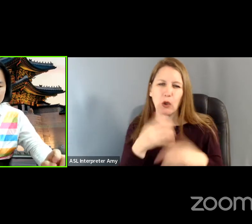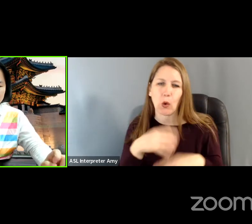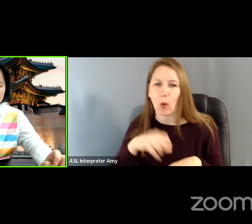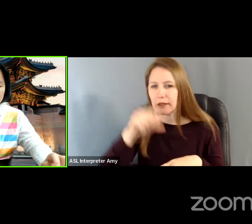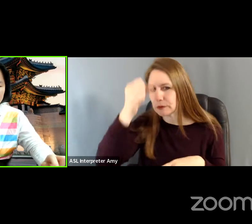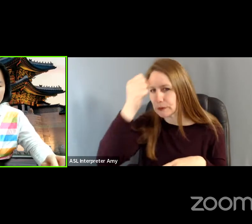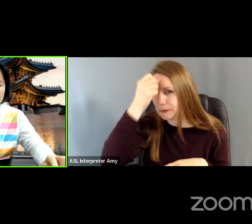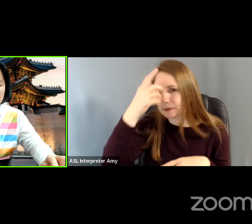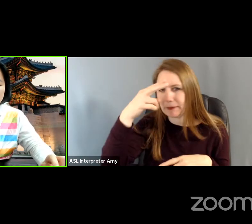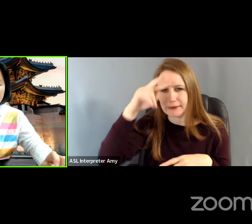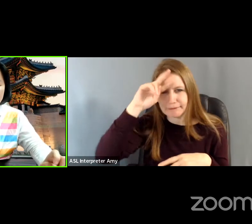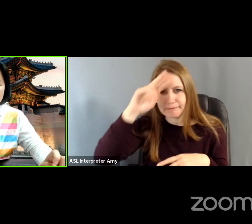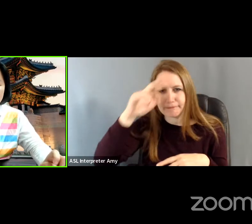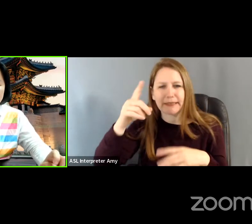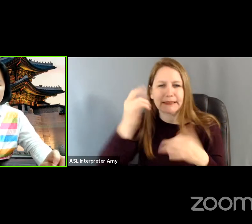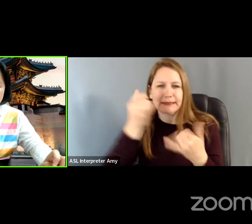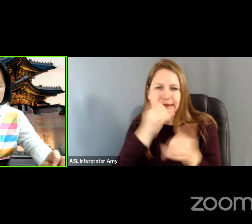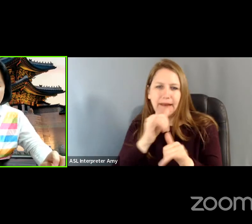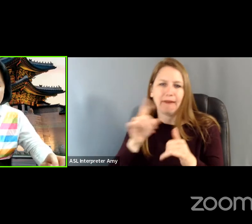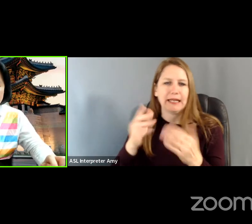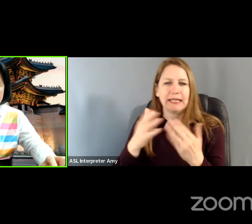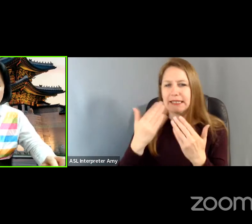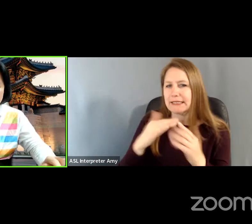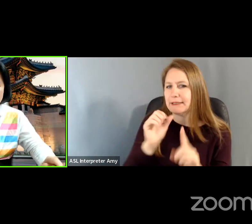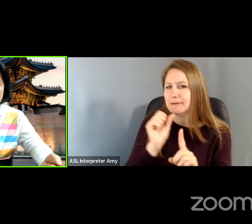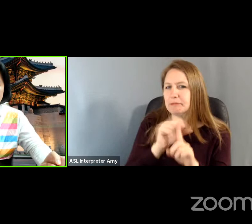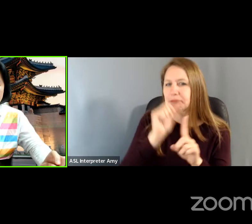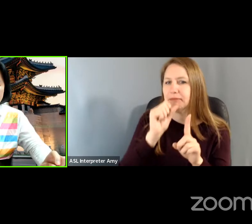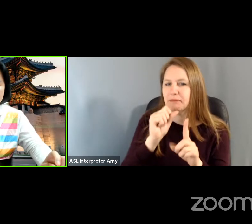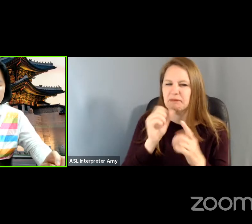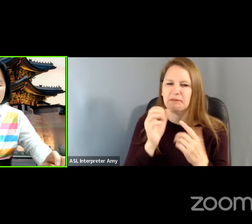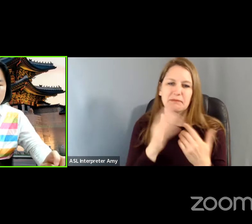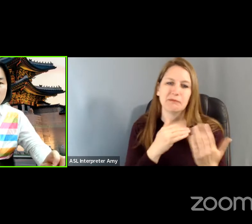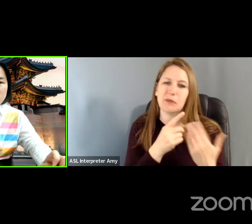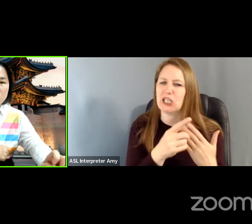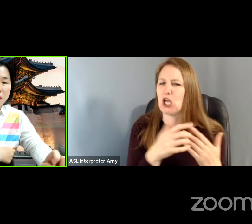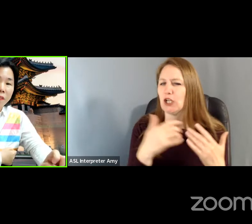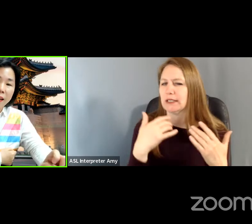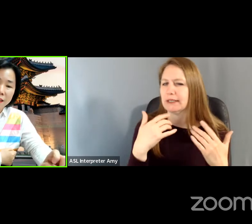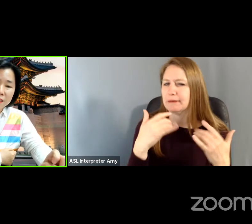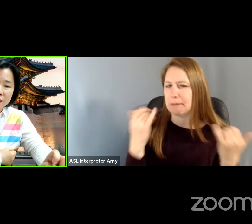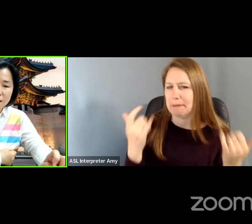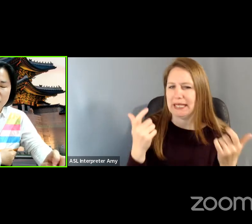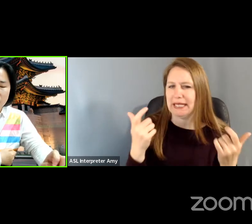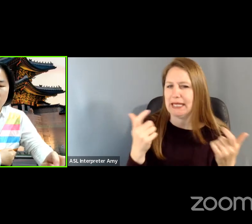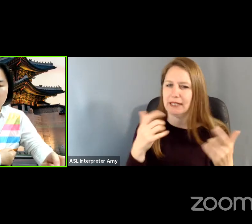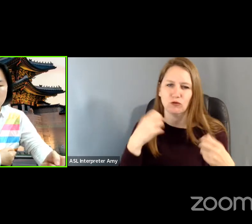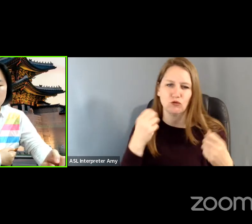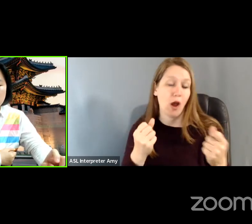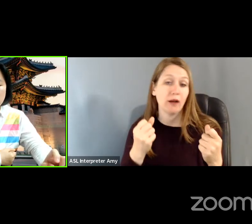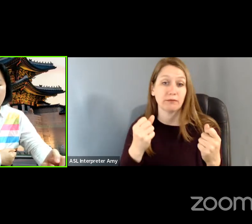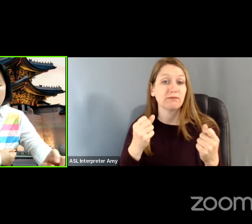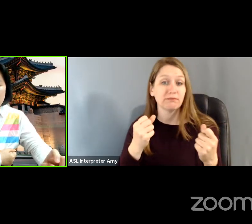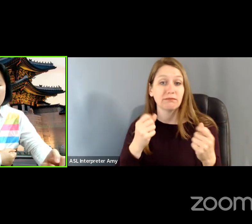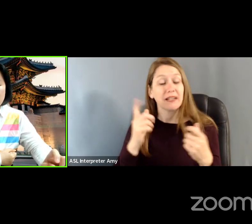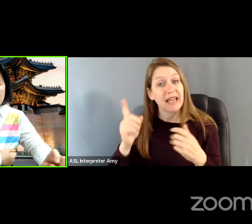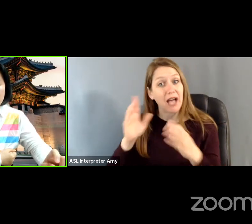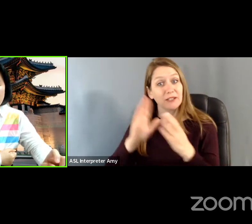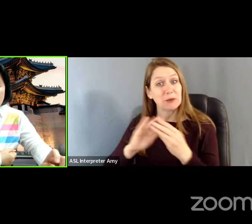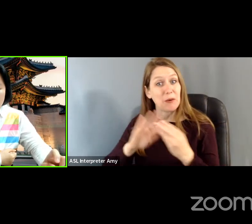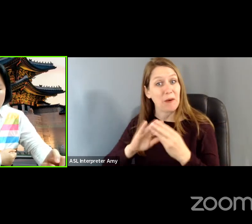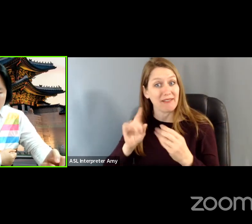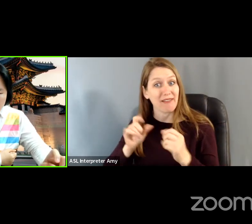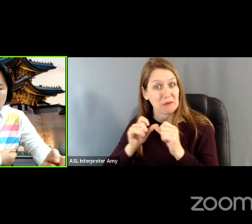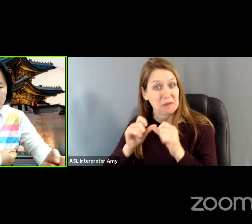deceived in spite of their size and strength, has also prevailed due to